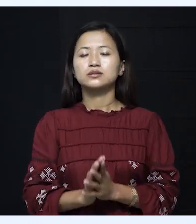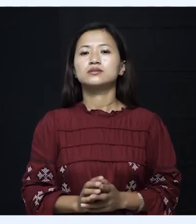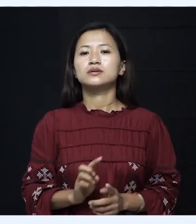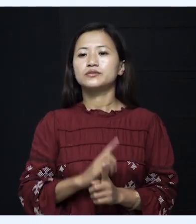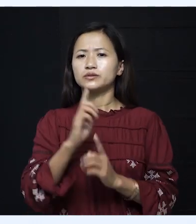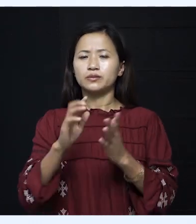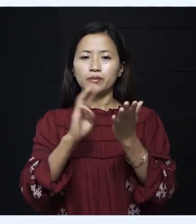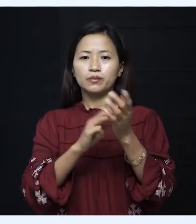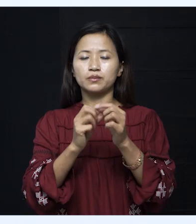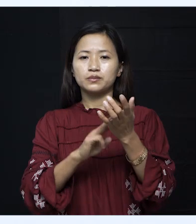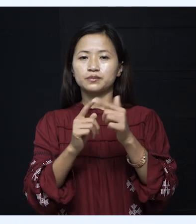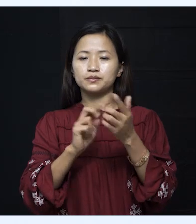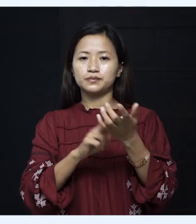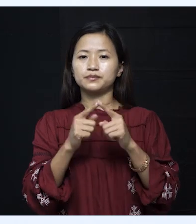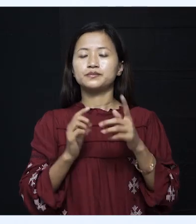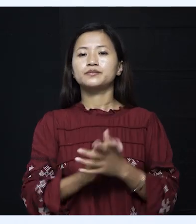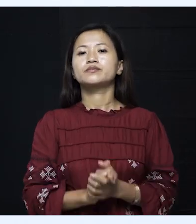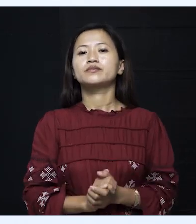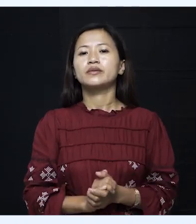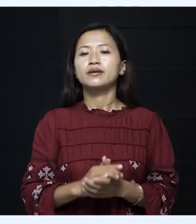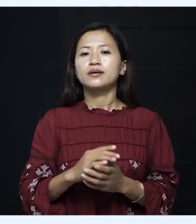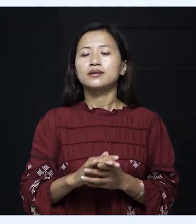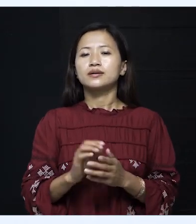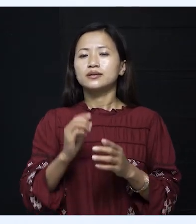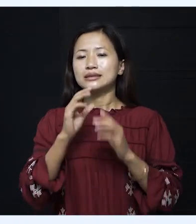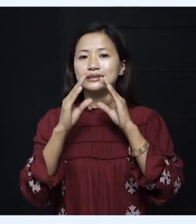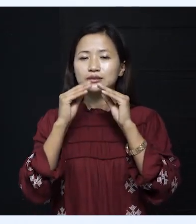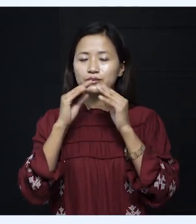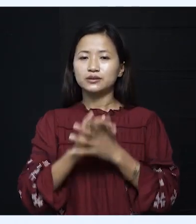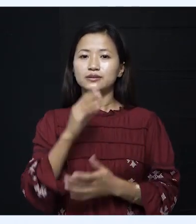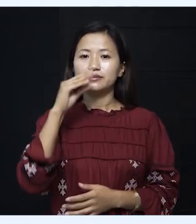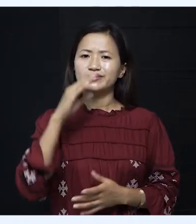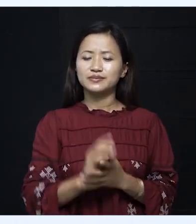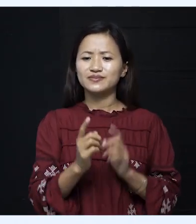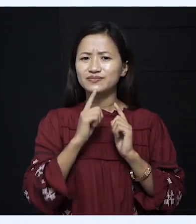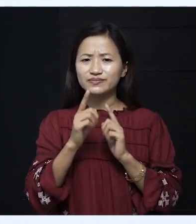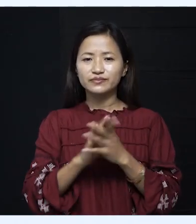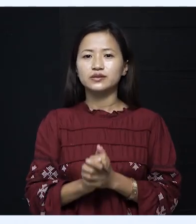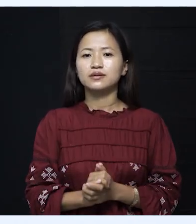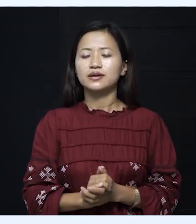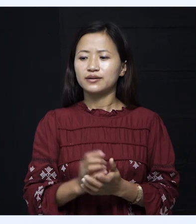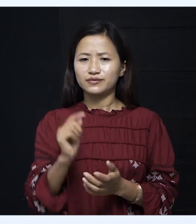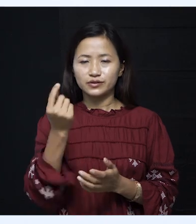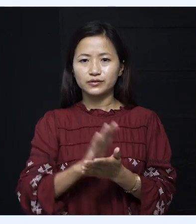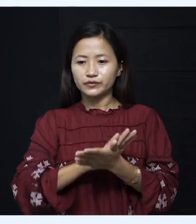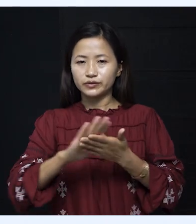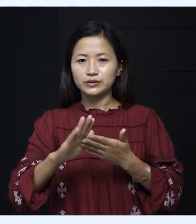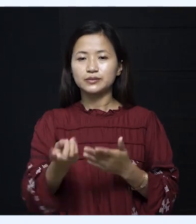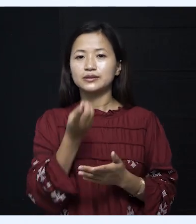moment, at the moment of speaking. So I have just finished my dinner. So